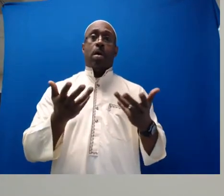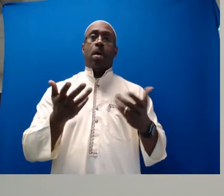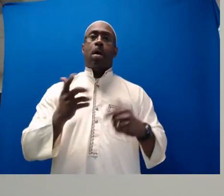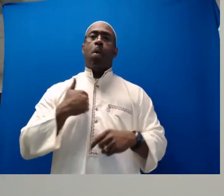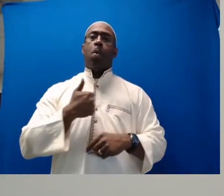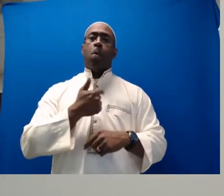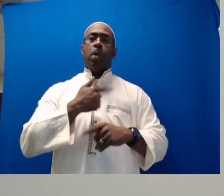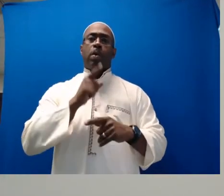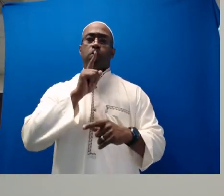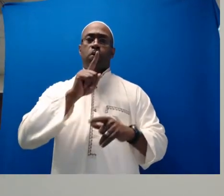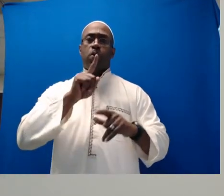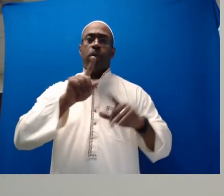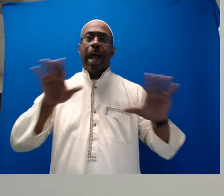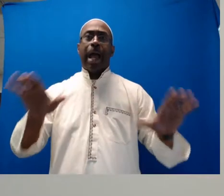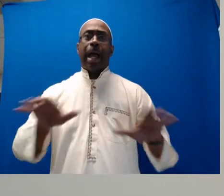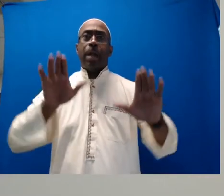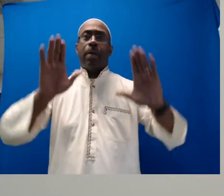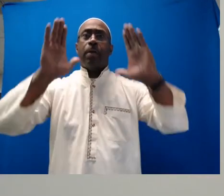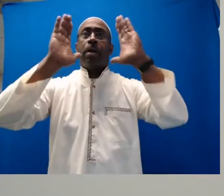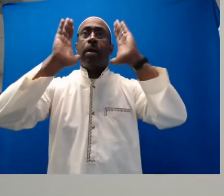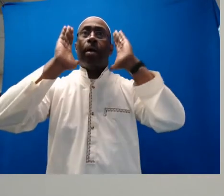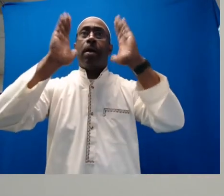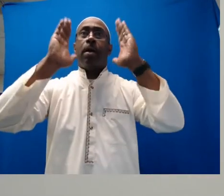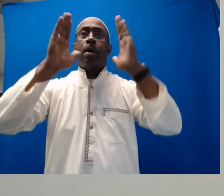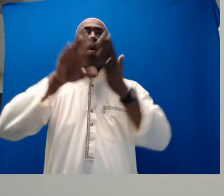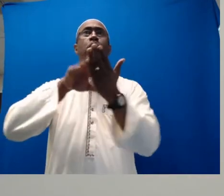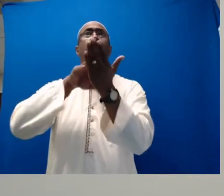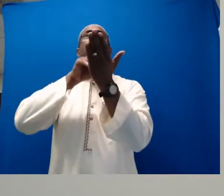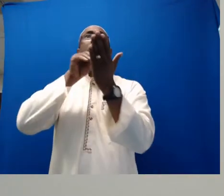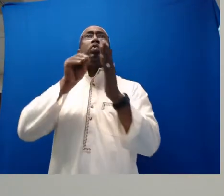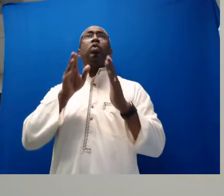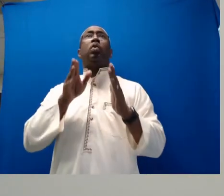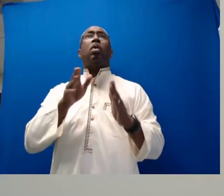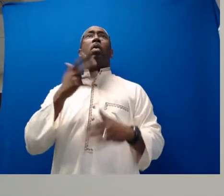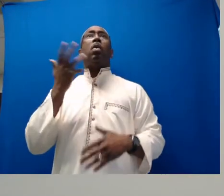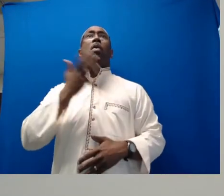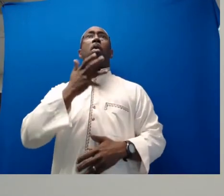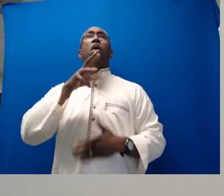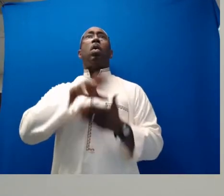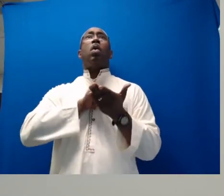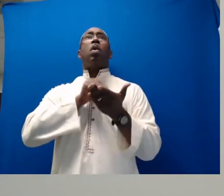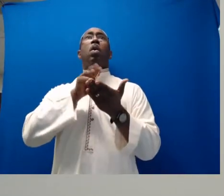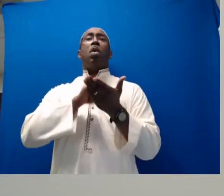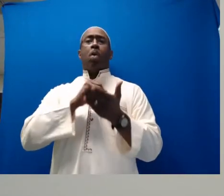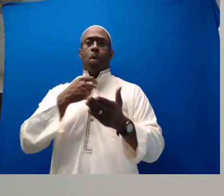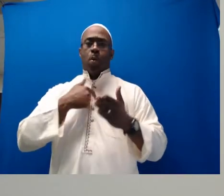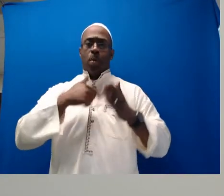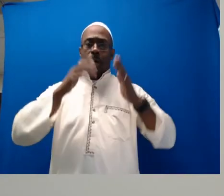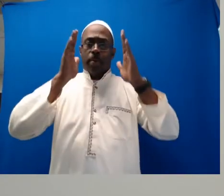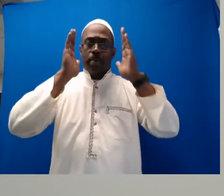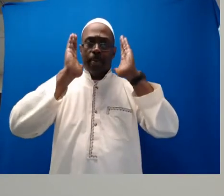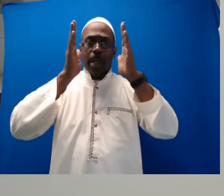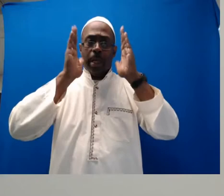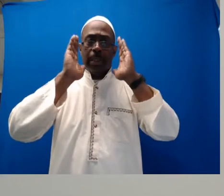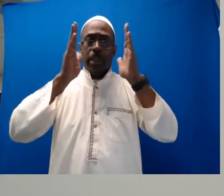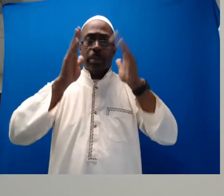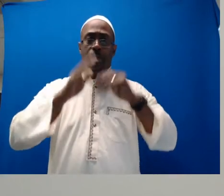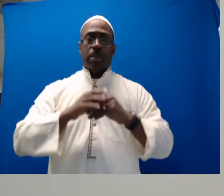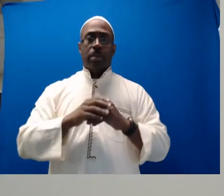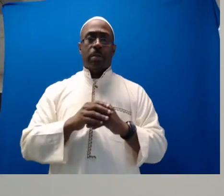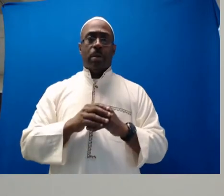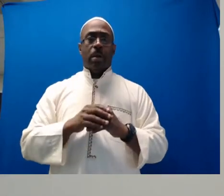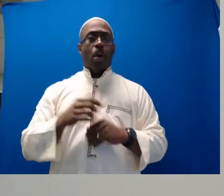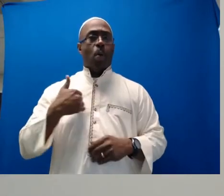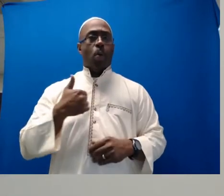active listeners, as students, worshipping Allah Azza wa Jal through the worship of listening and paying attention,